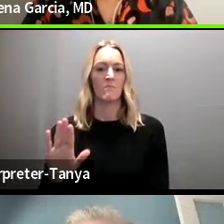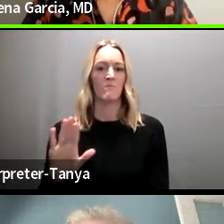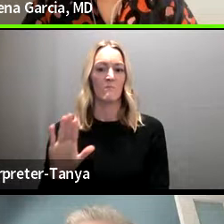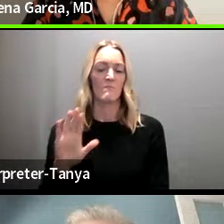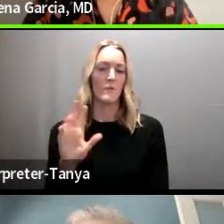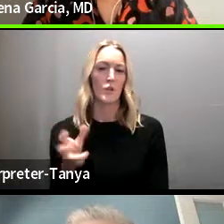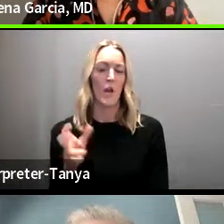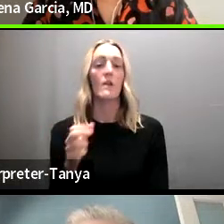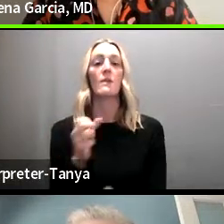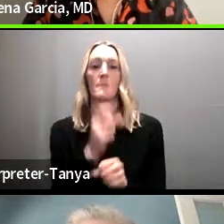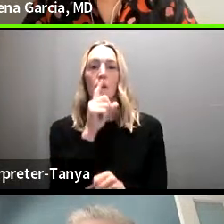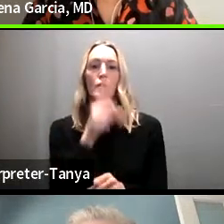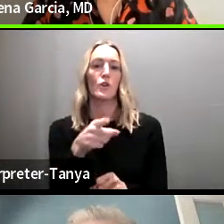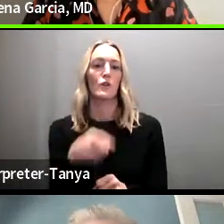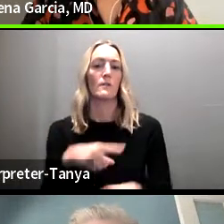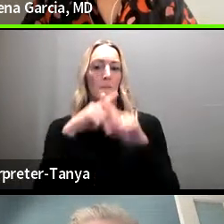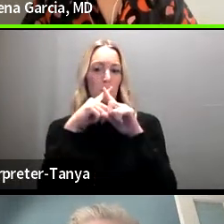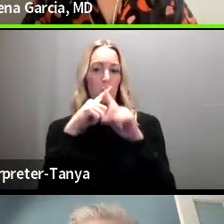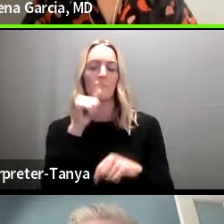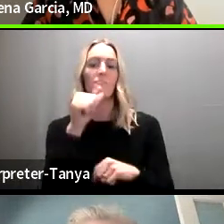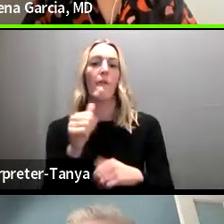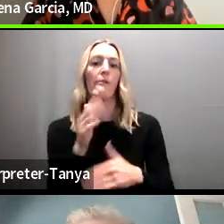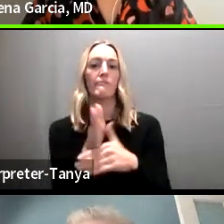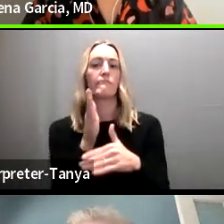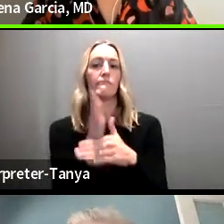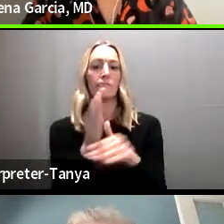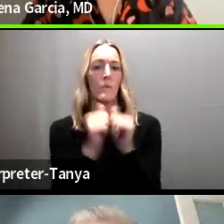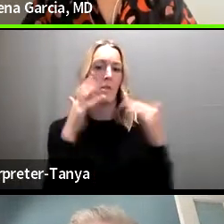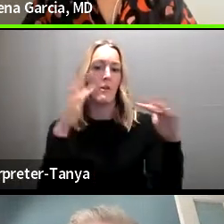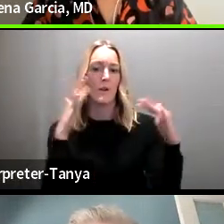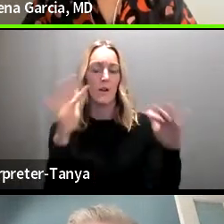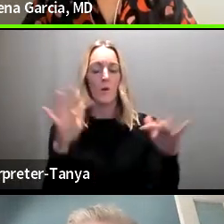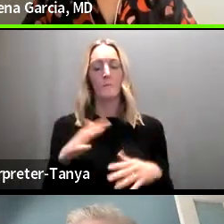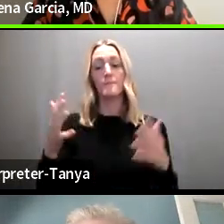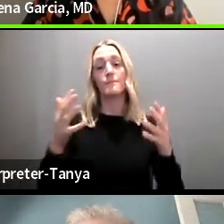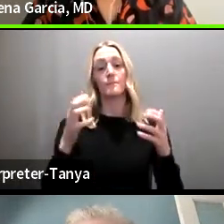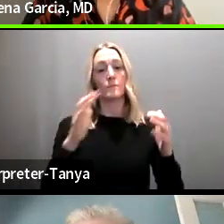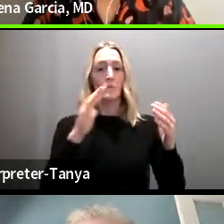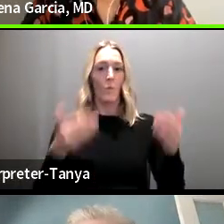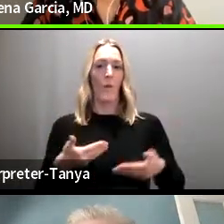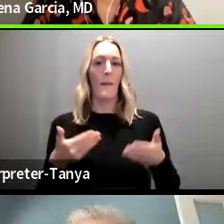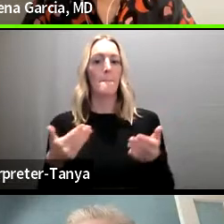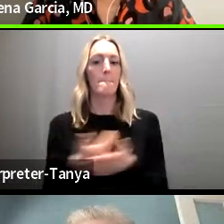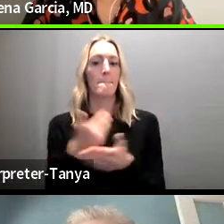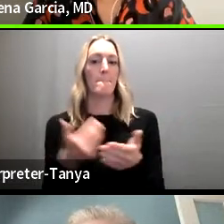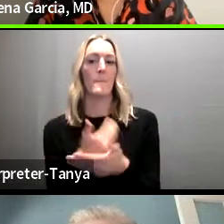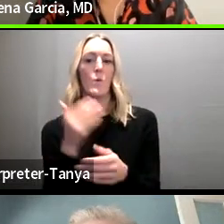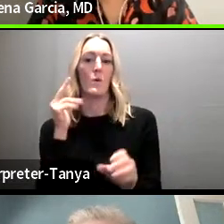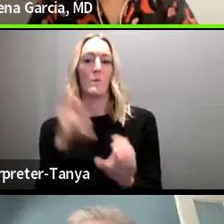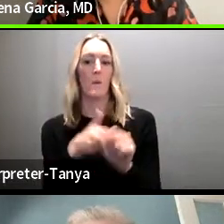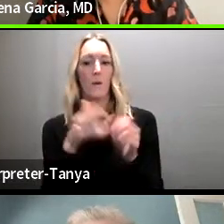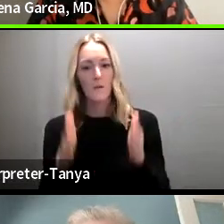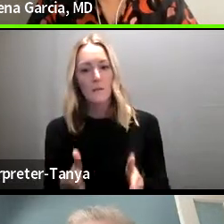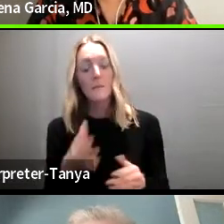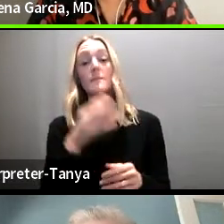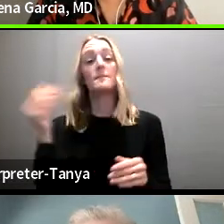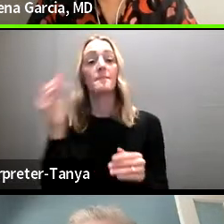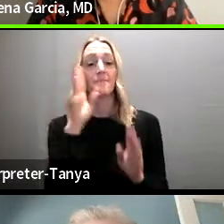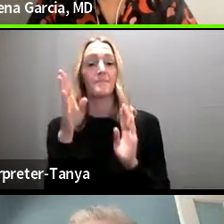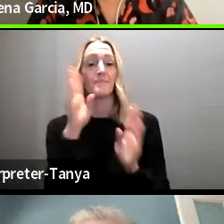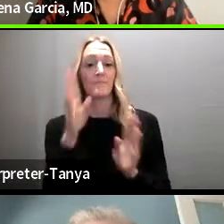to prevent audio interference. So I wanted to welcome any new participants and hello to